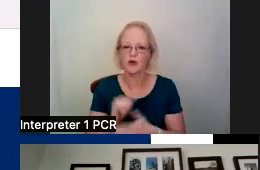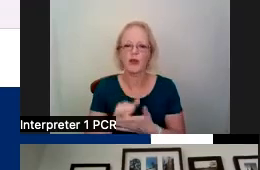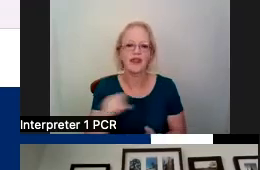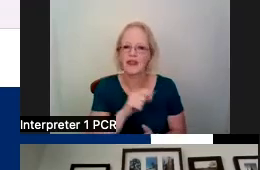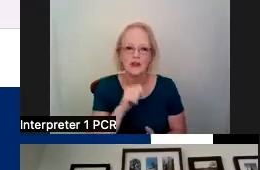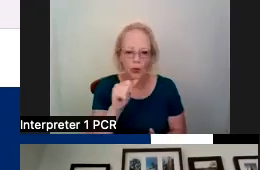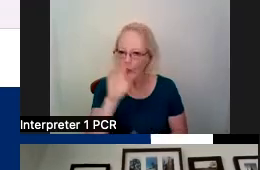them.